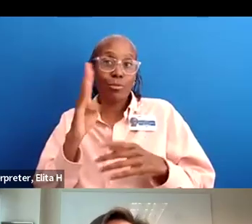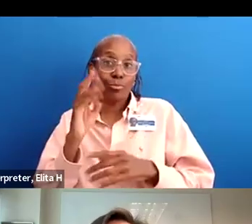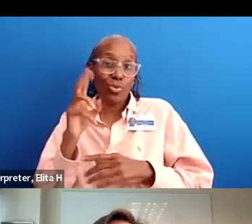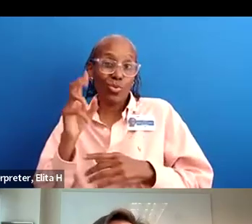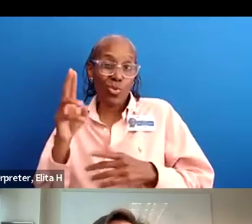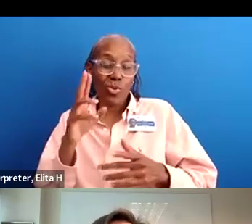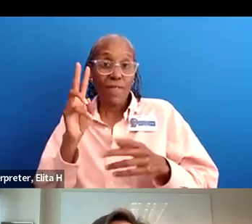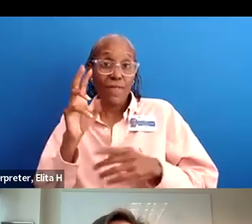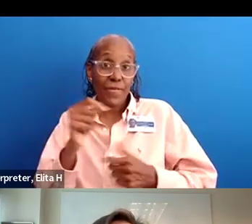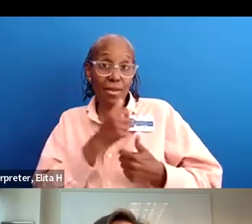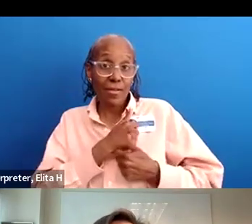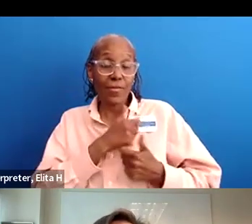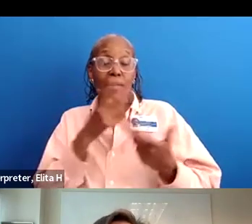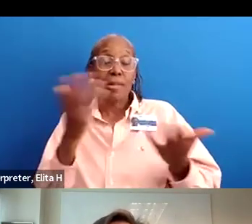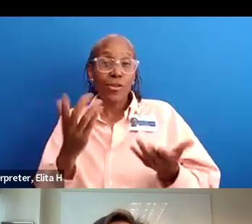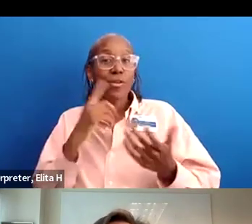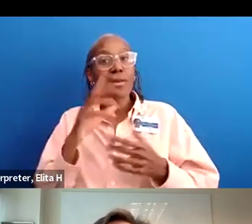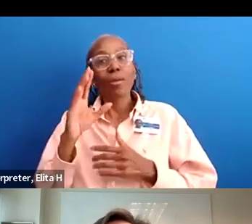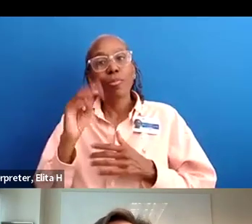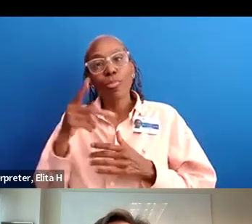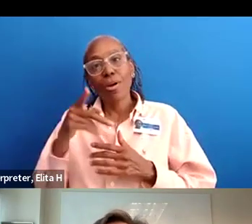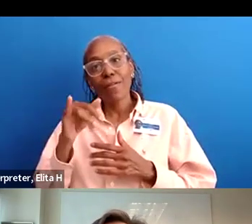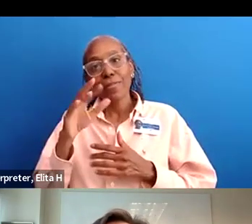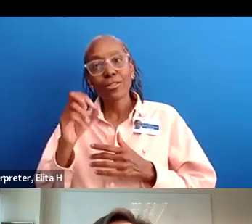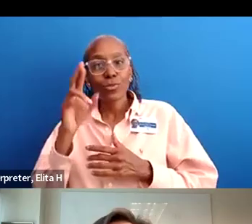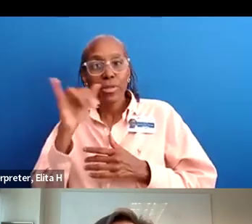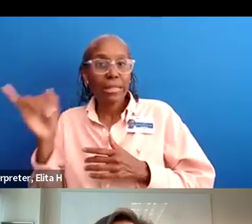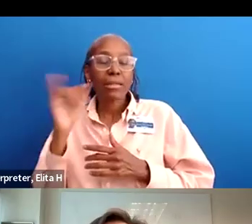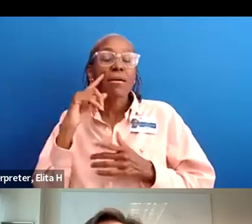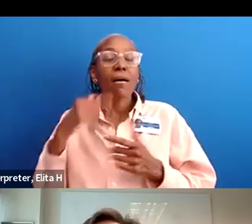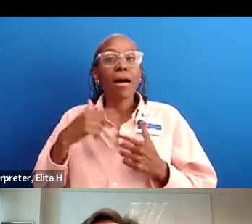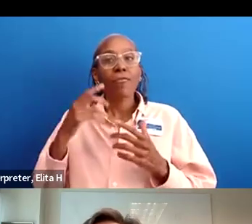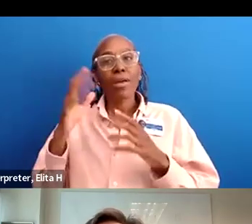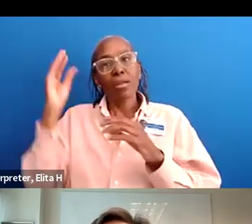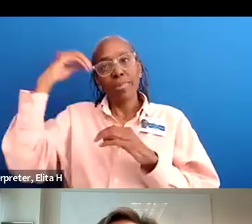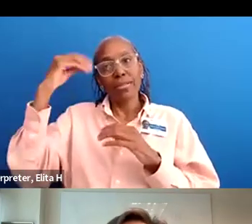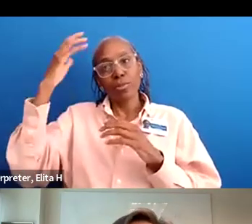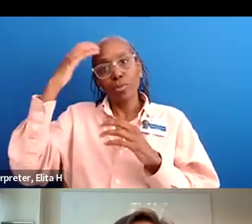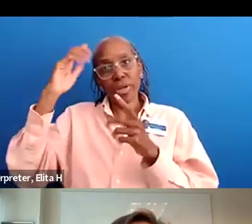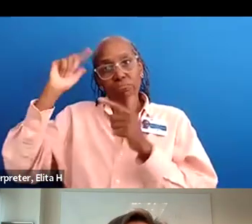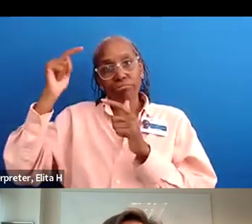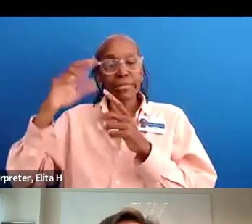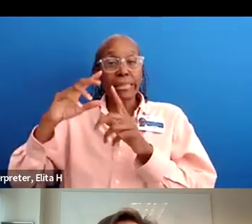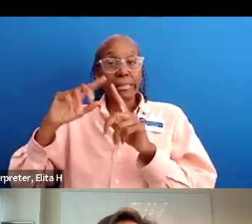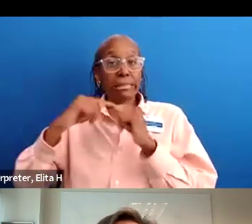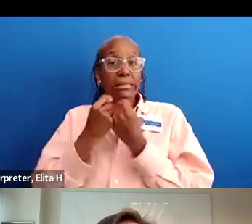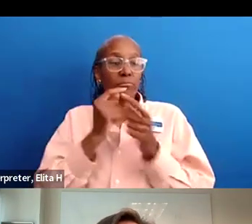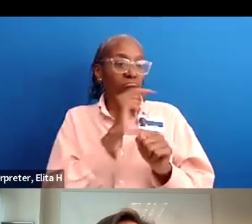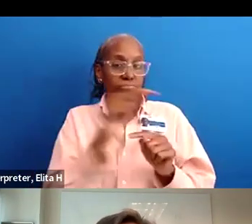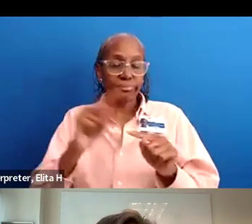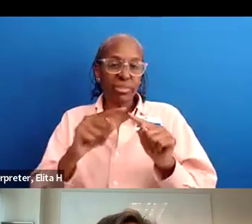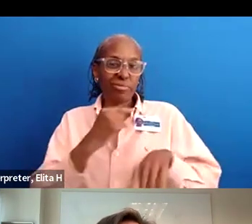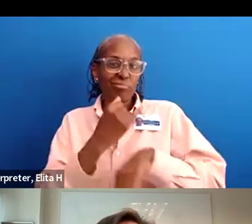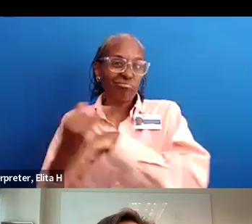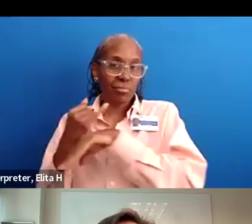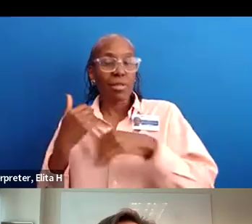other roles are as leading the BrainGate Consortium, which is an implantable brain-computer interface team across multiple institutions.